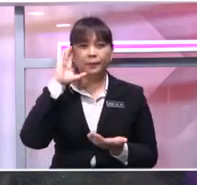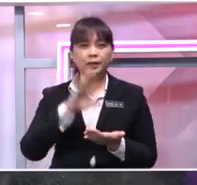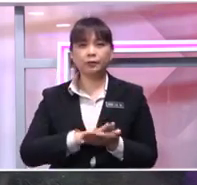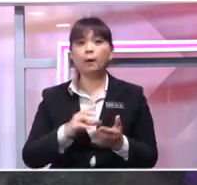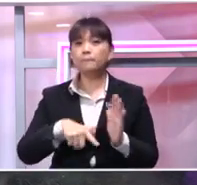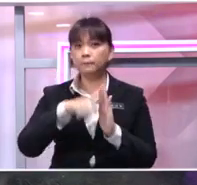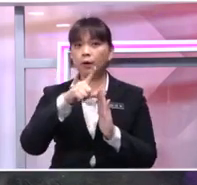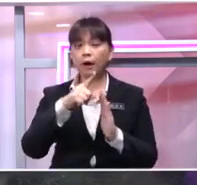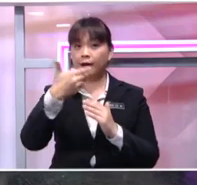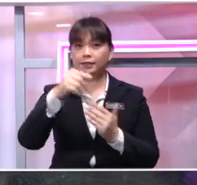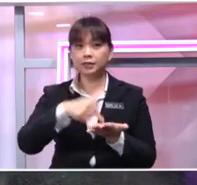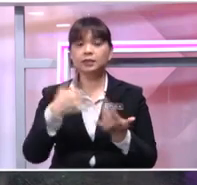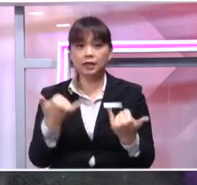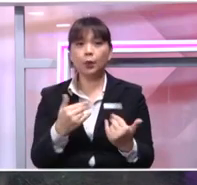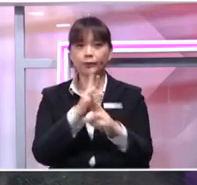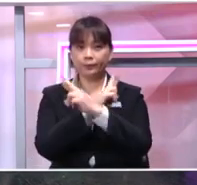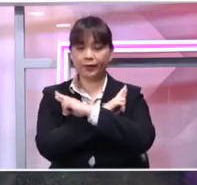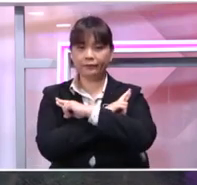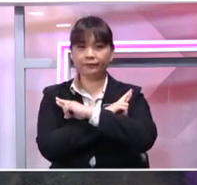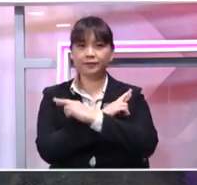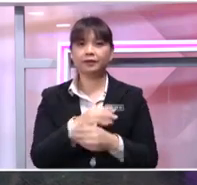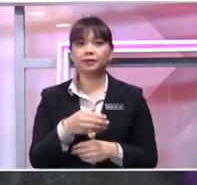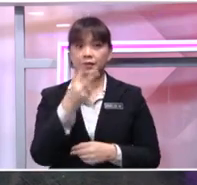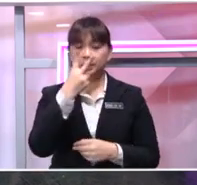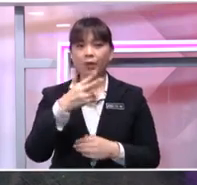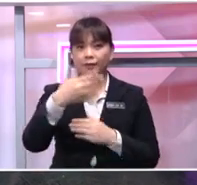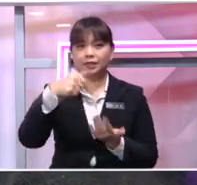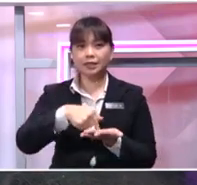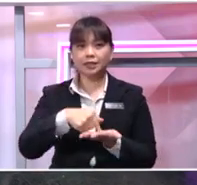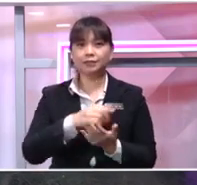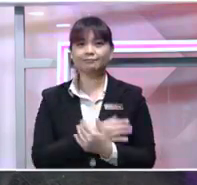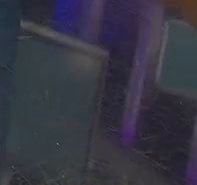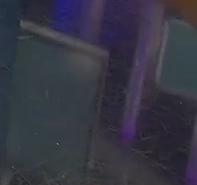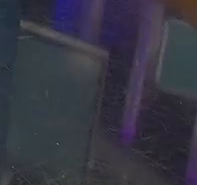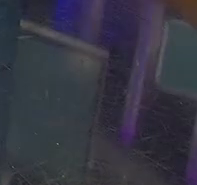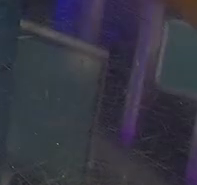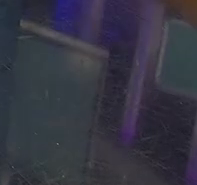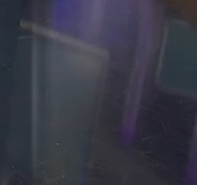But now we shall take a break. And I'll see you after this in Menengah Atas DidikTV KPM.